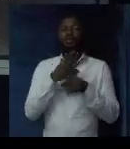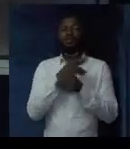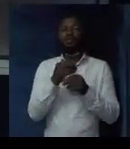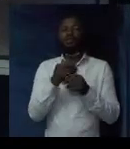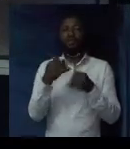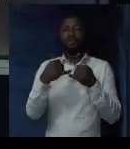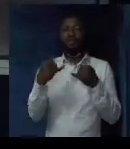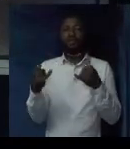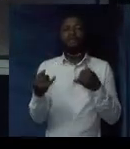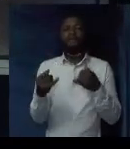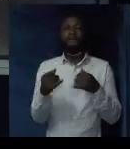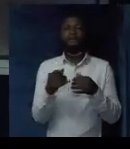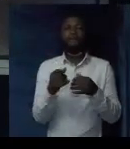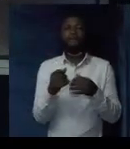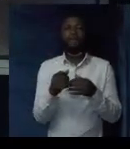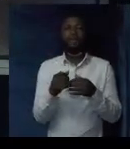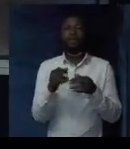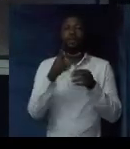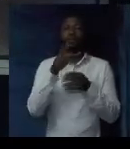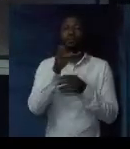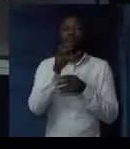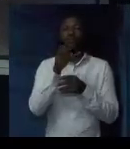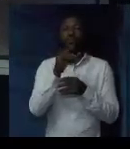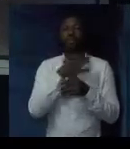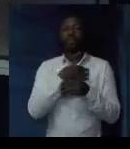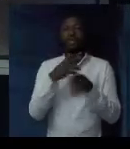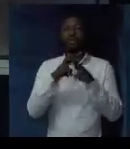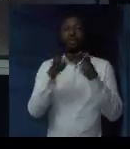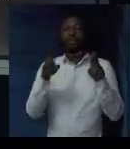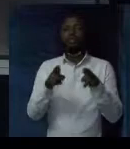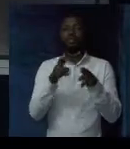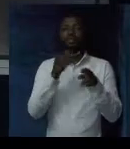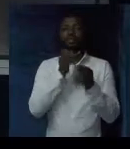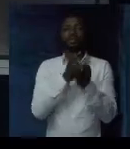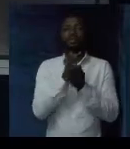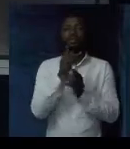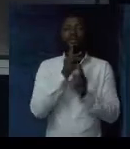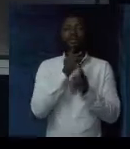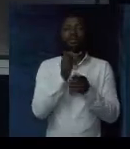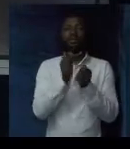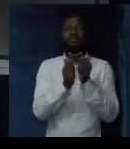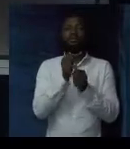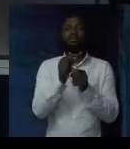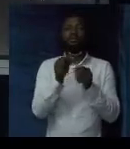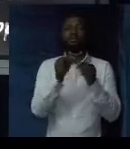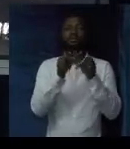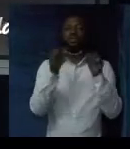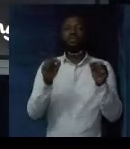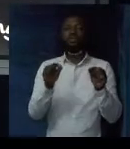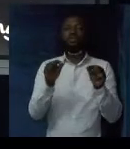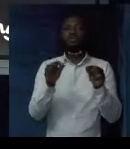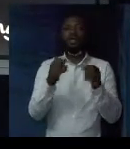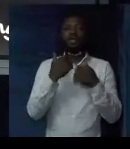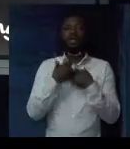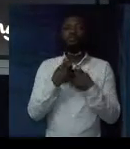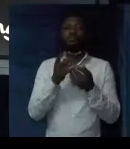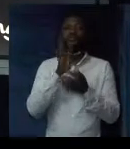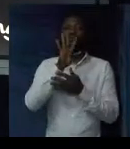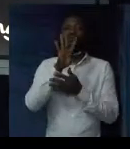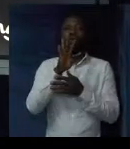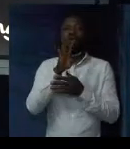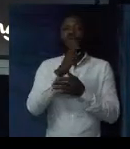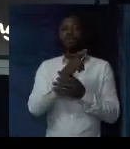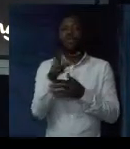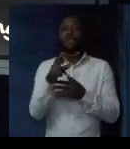no line of symmetry. Okay, so rhombus and rectangle is the correct answer. Which quadrilaterals have 4